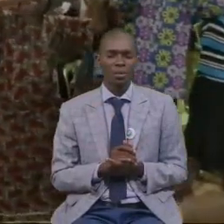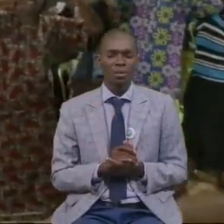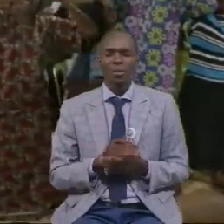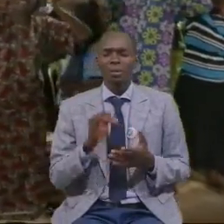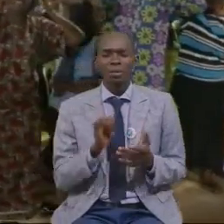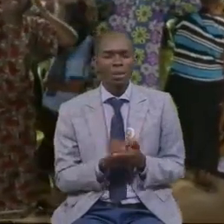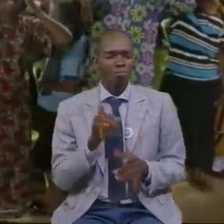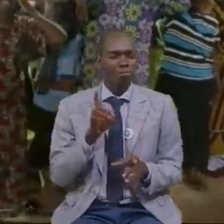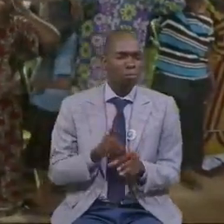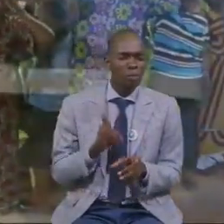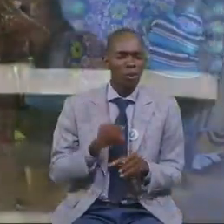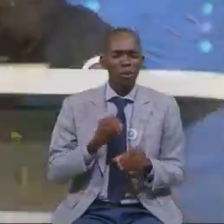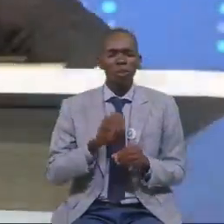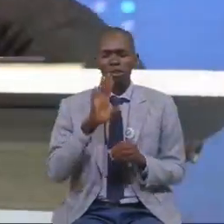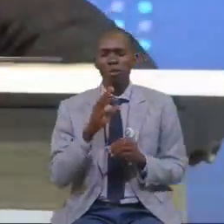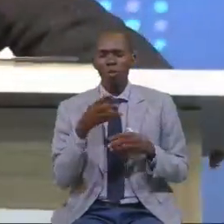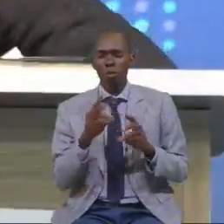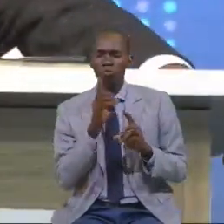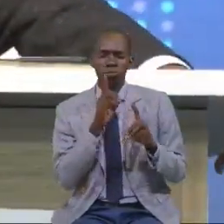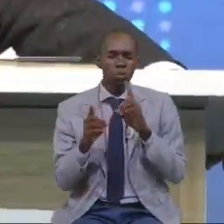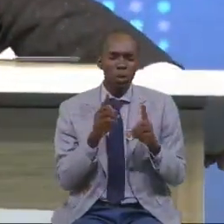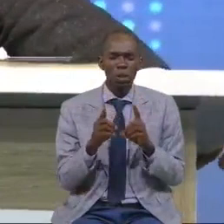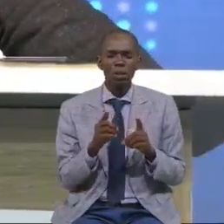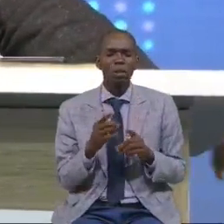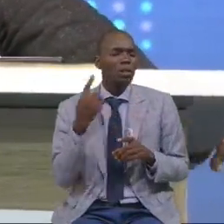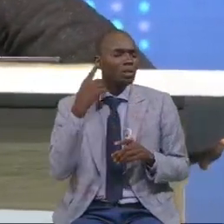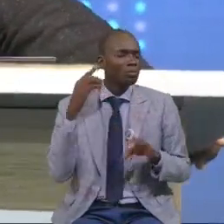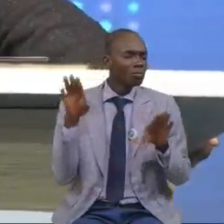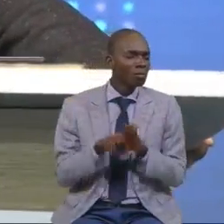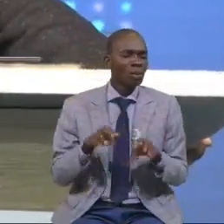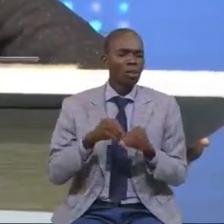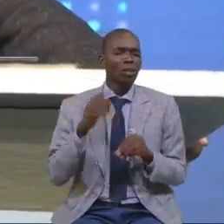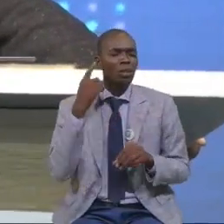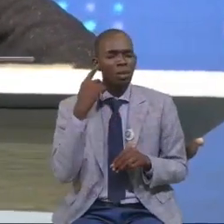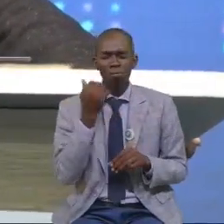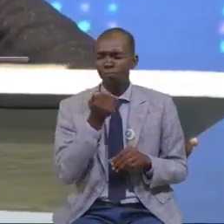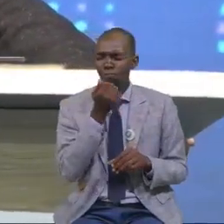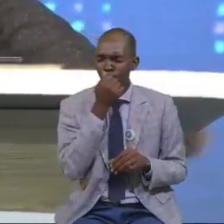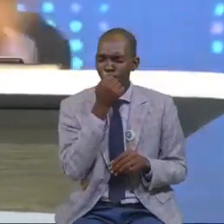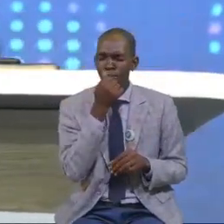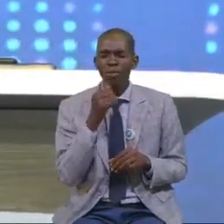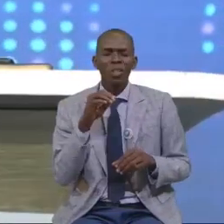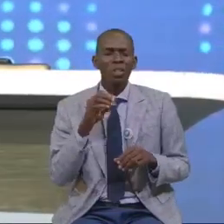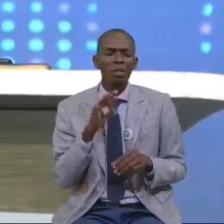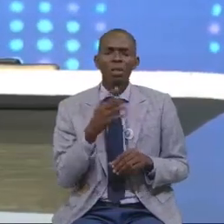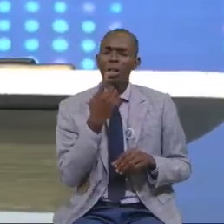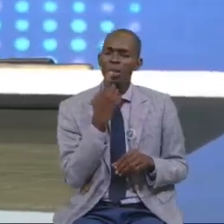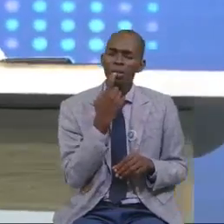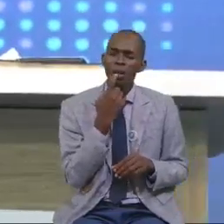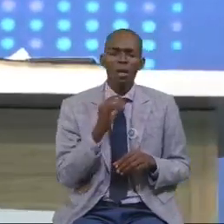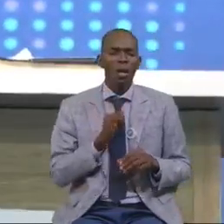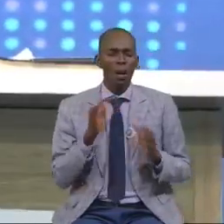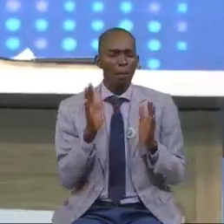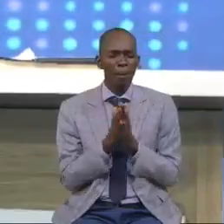Impediment in your speech, deafness of your ear, dumbness of your tongue, I pray the